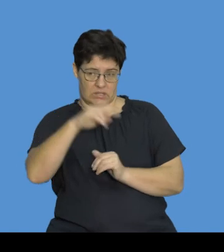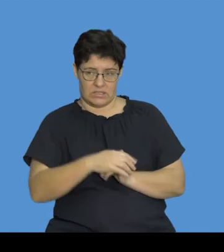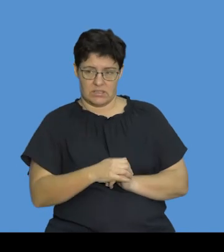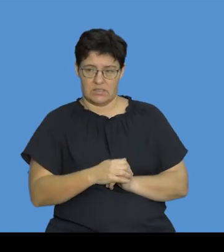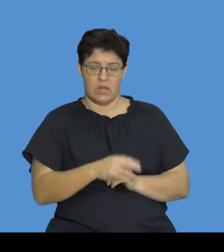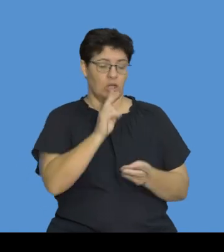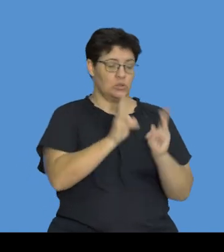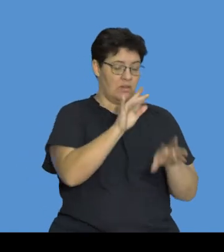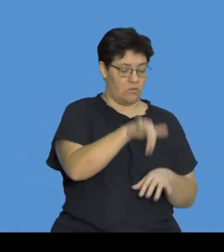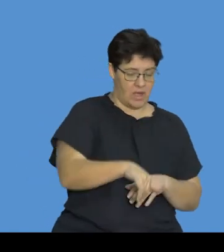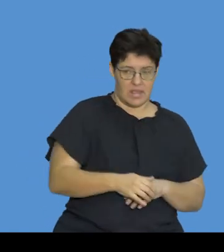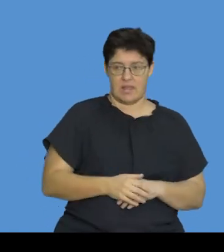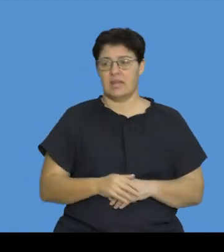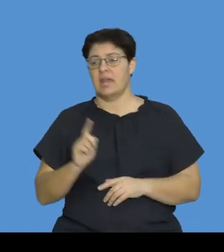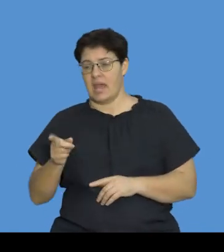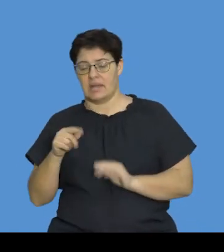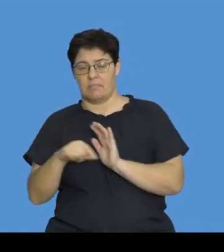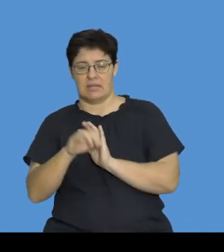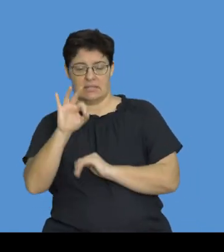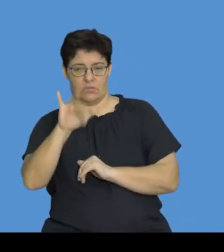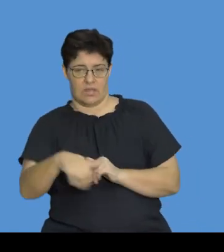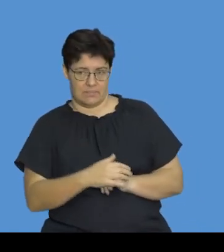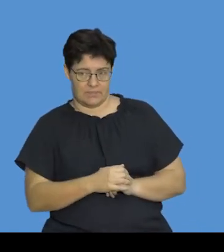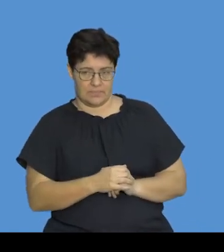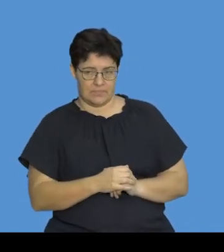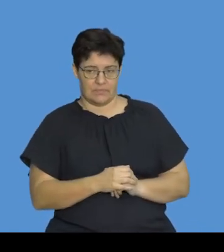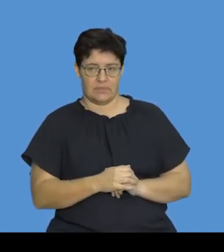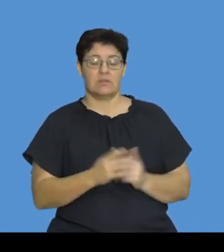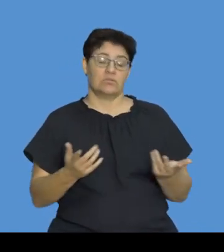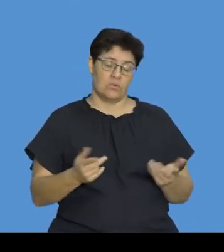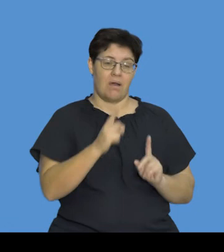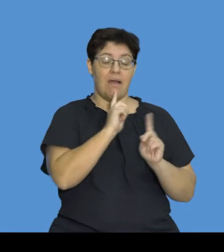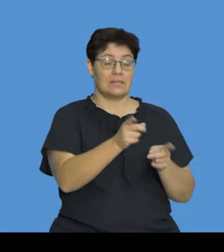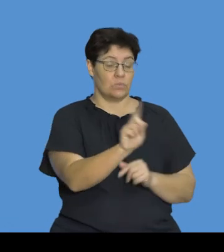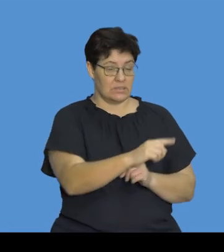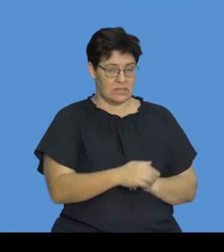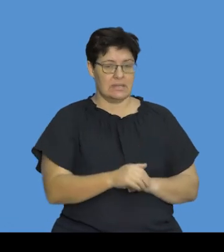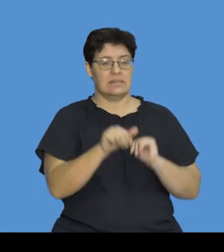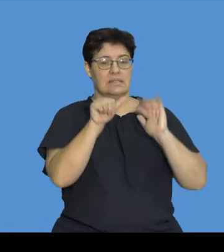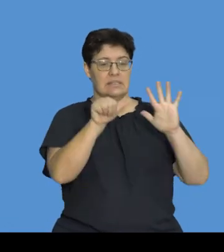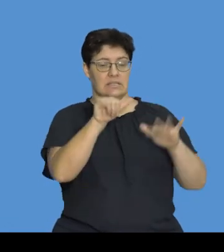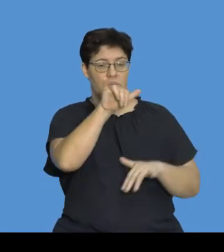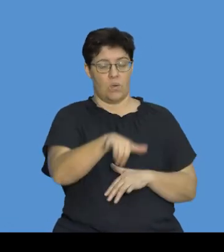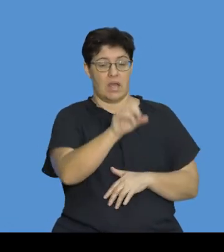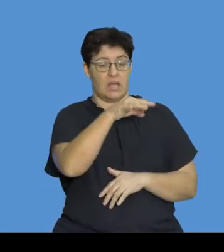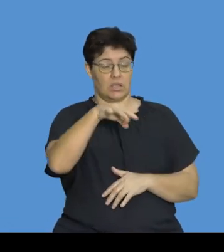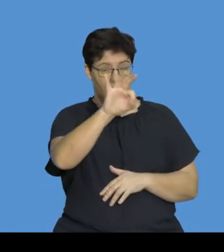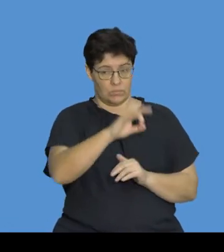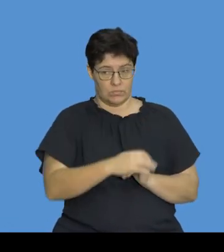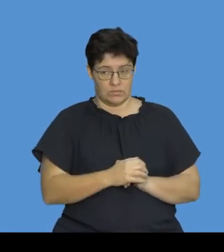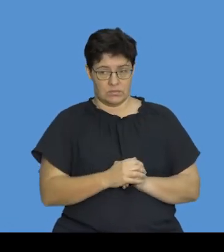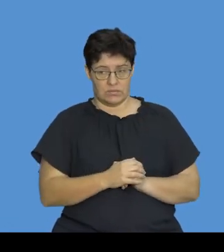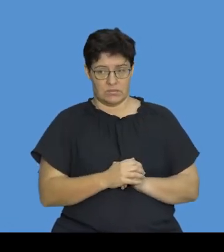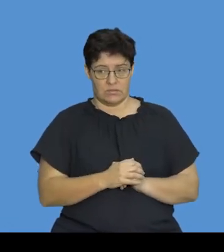the 12y and the minus 3y. So this will give me 6y